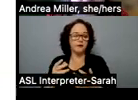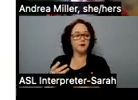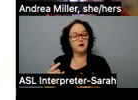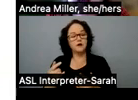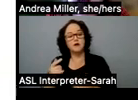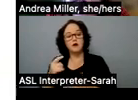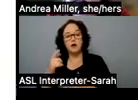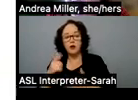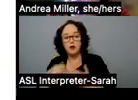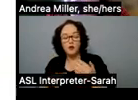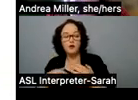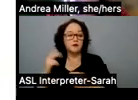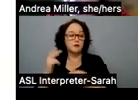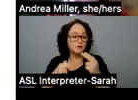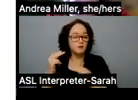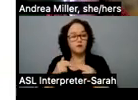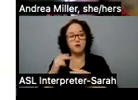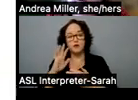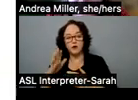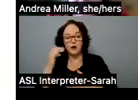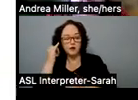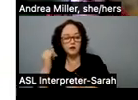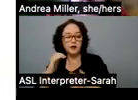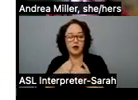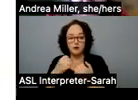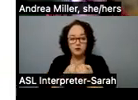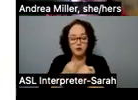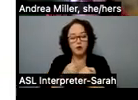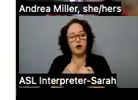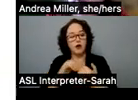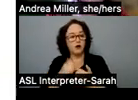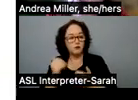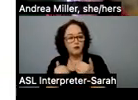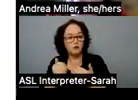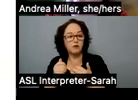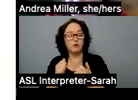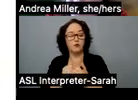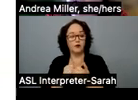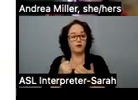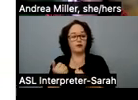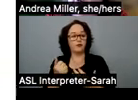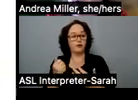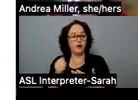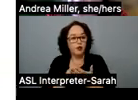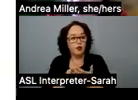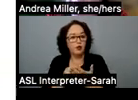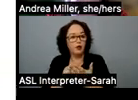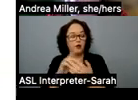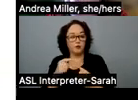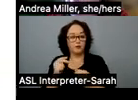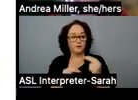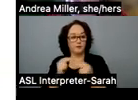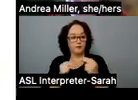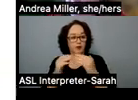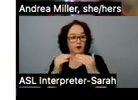you support that and sustain it, and how you move forward with all the learning that happens when you build housing and you are building